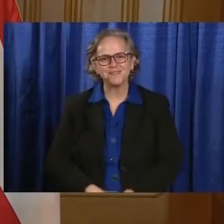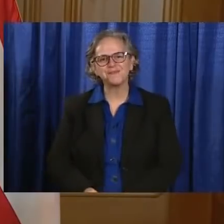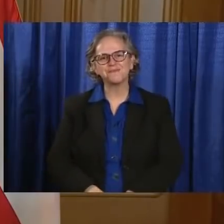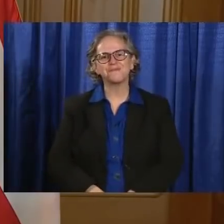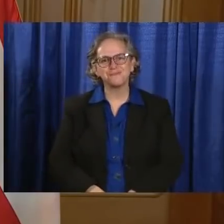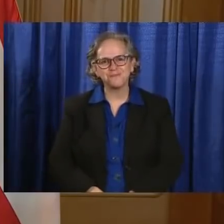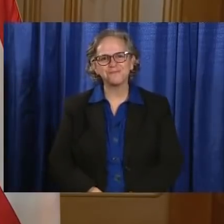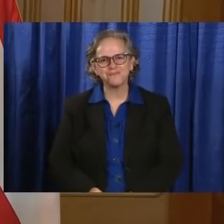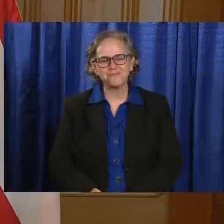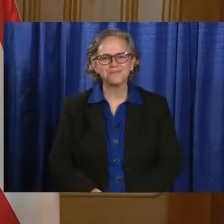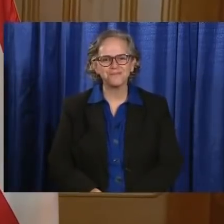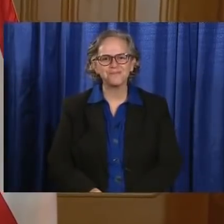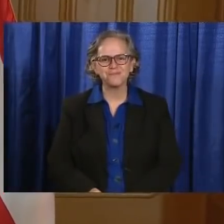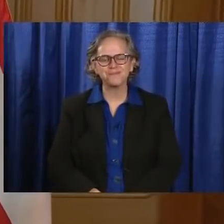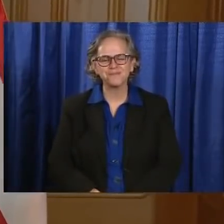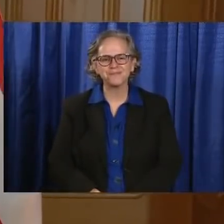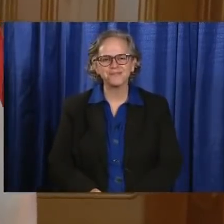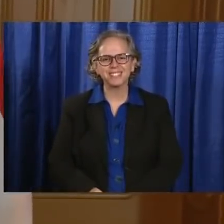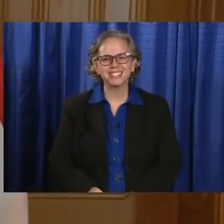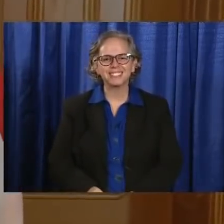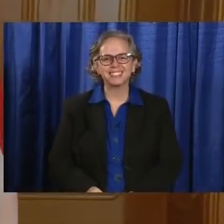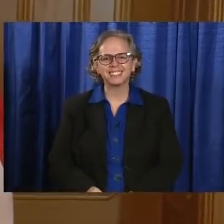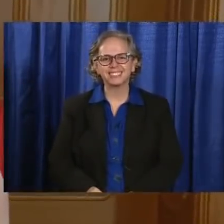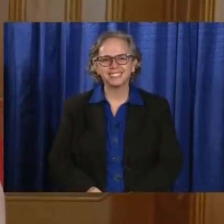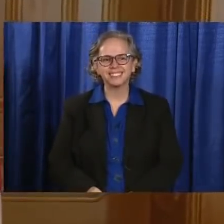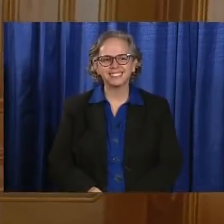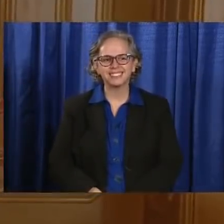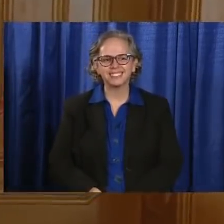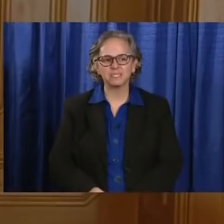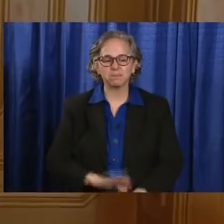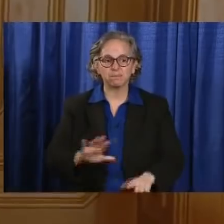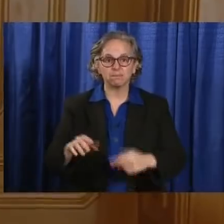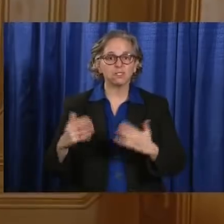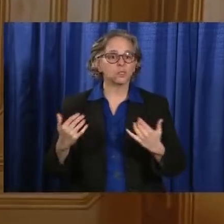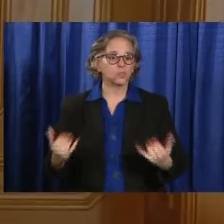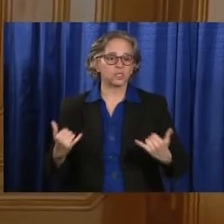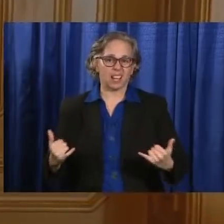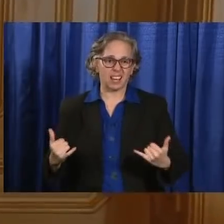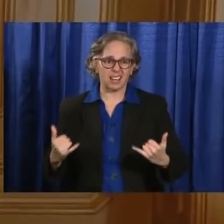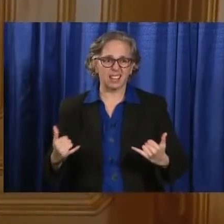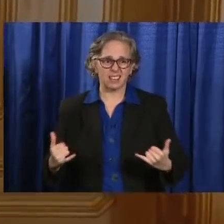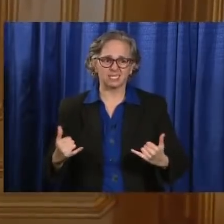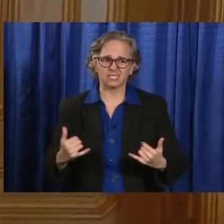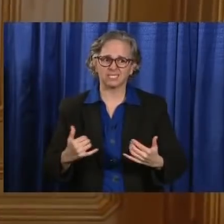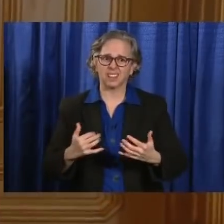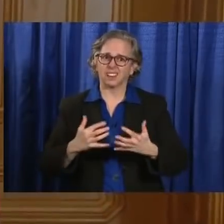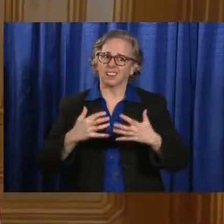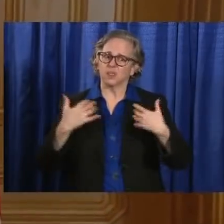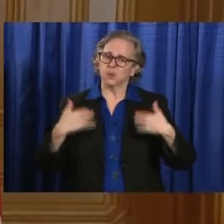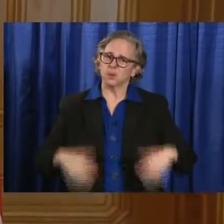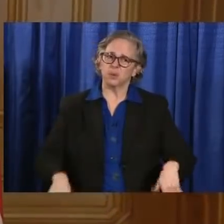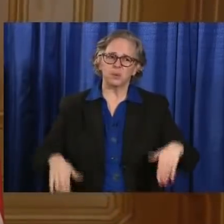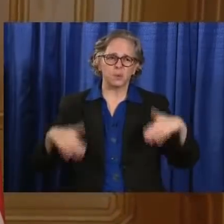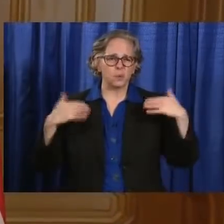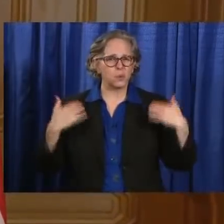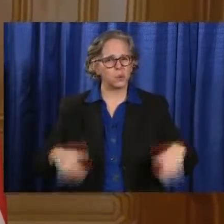We spent a good part of the day so far working on